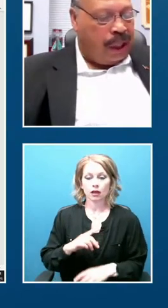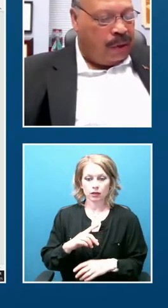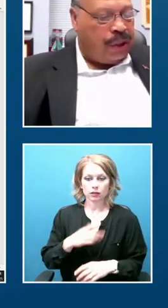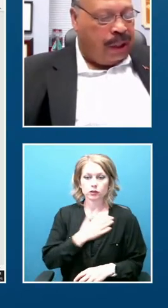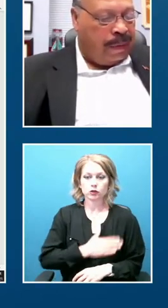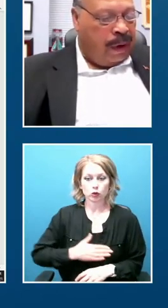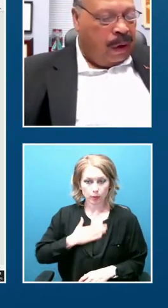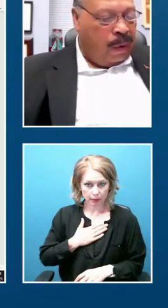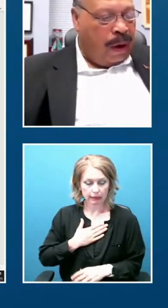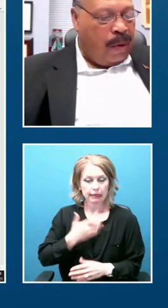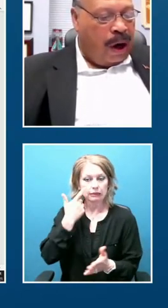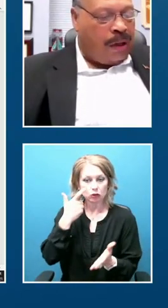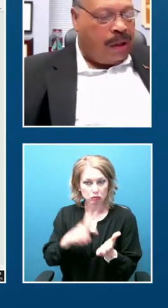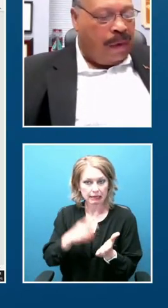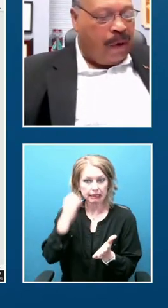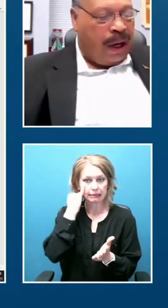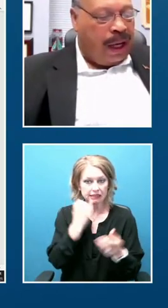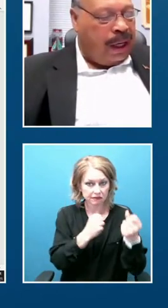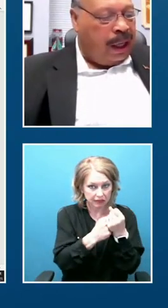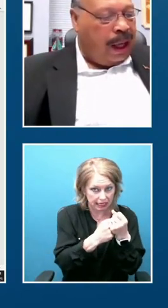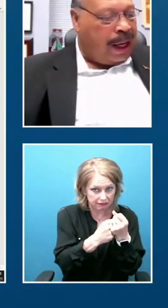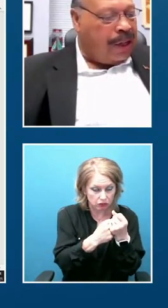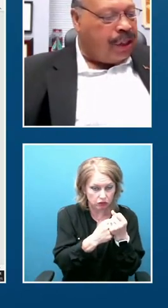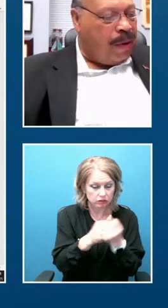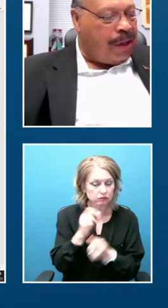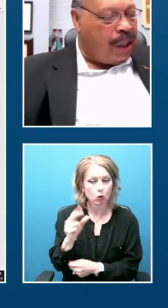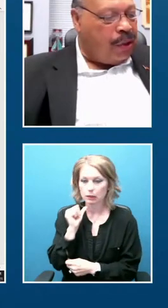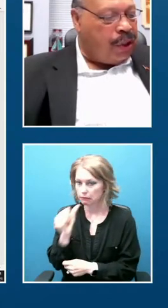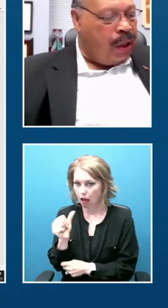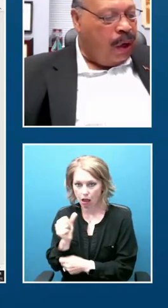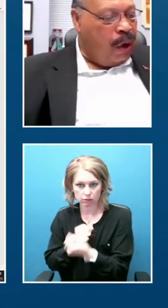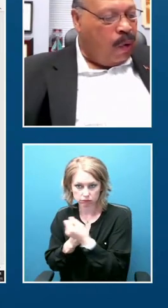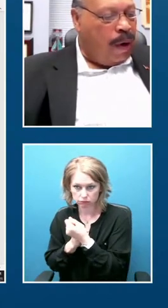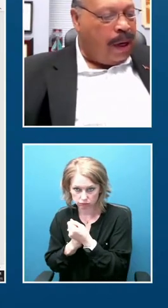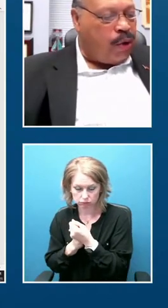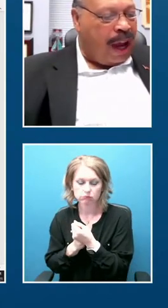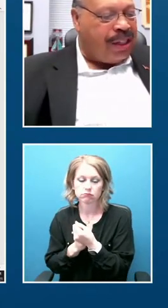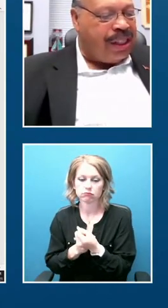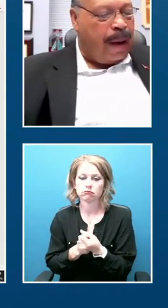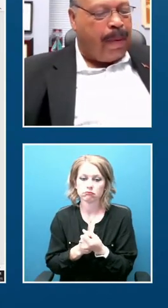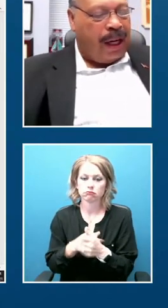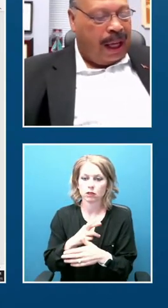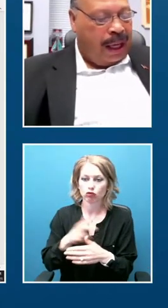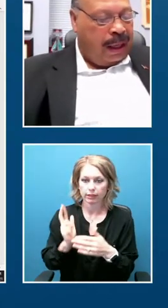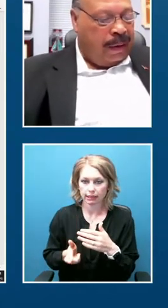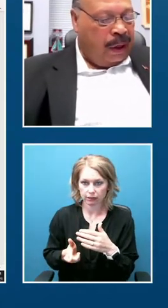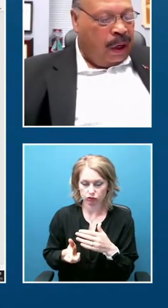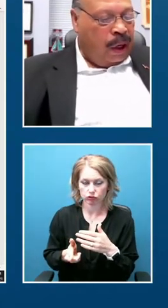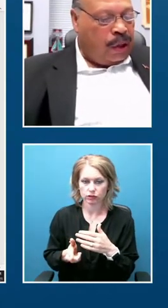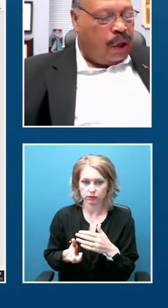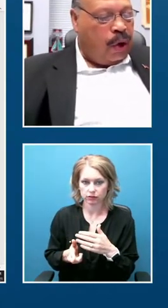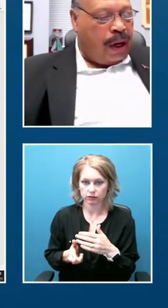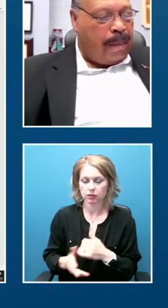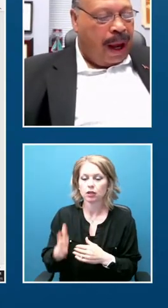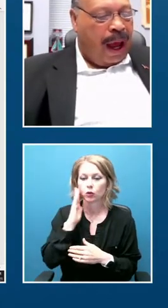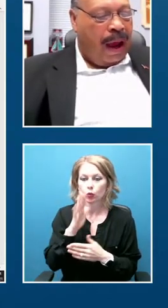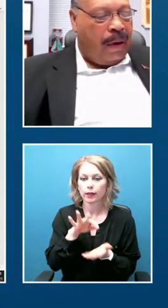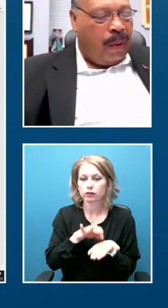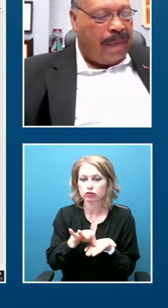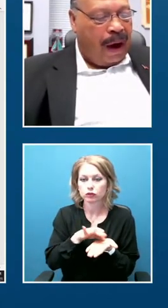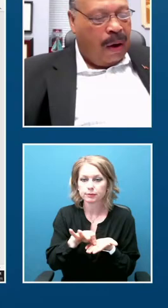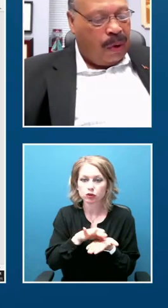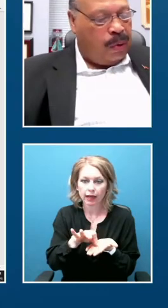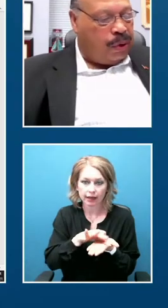the resolution. Remarks for any against the resolution will be tracked separately to